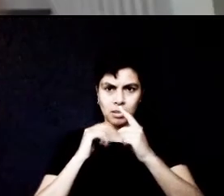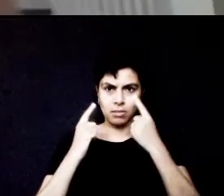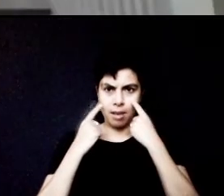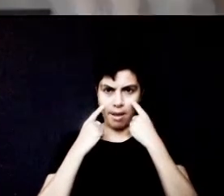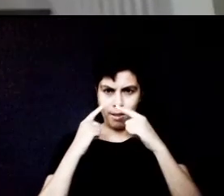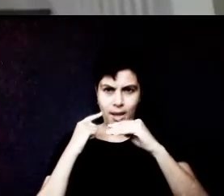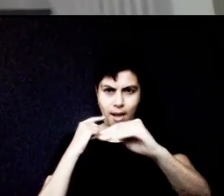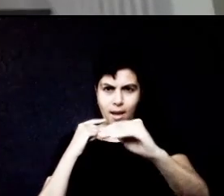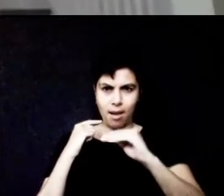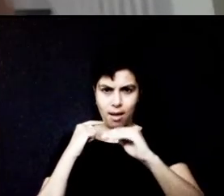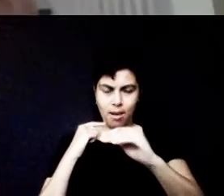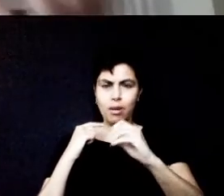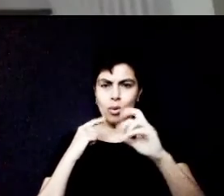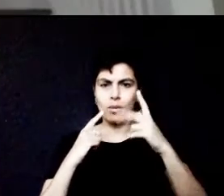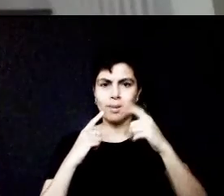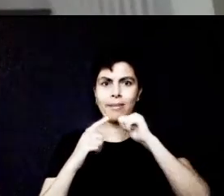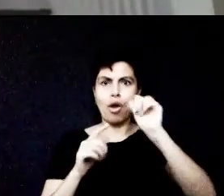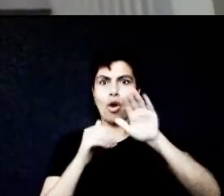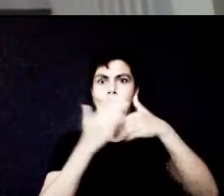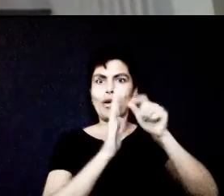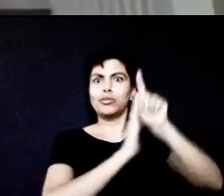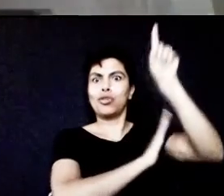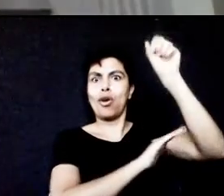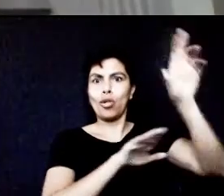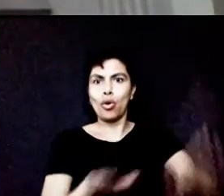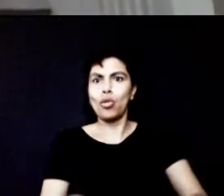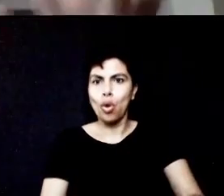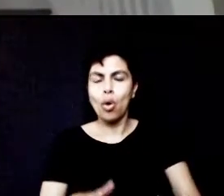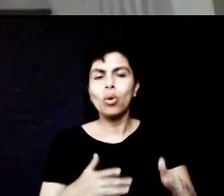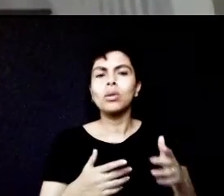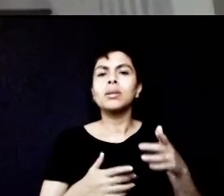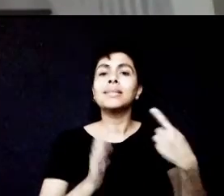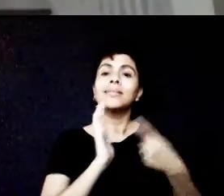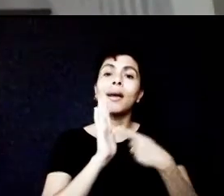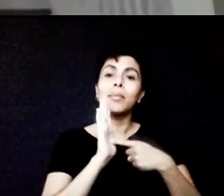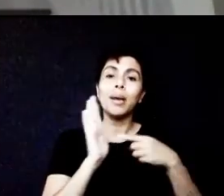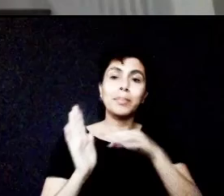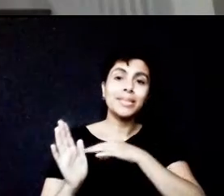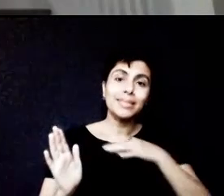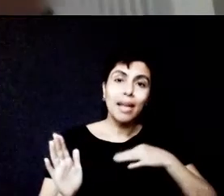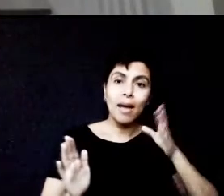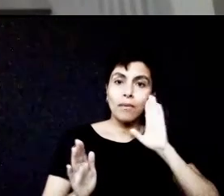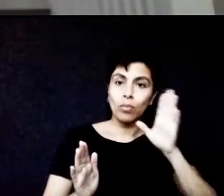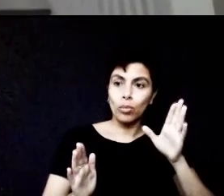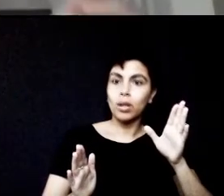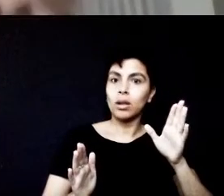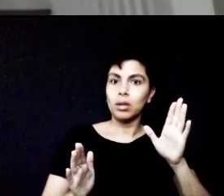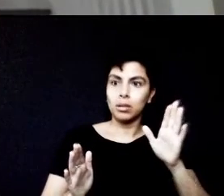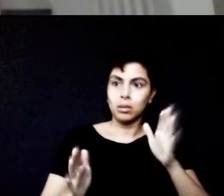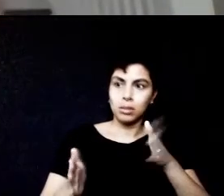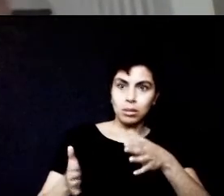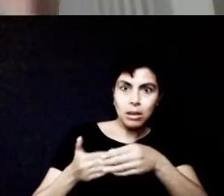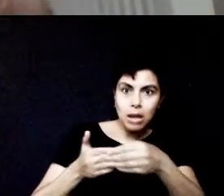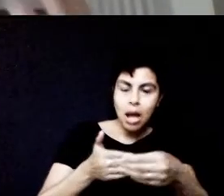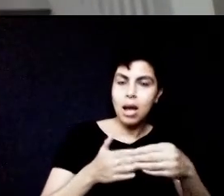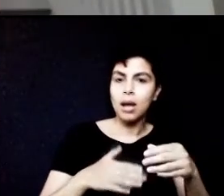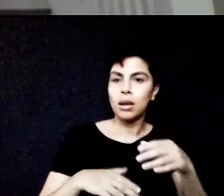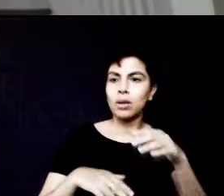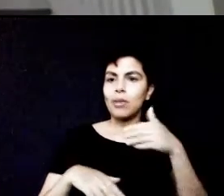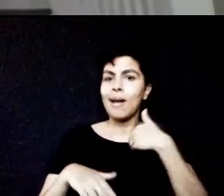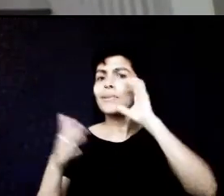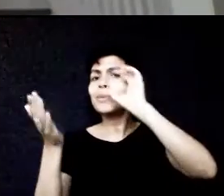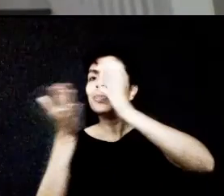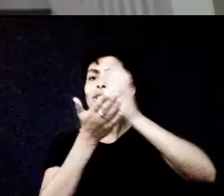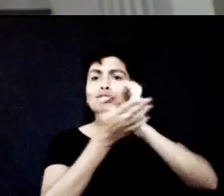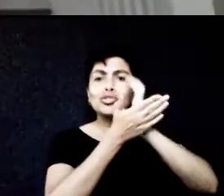be communicated, it's communicated in like a different ways. Not sometimes like staff might talk to them. There might be different signs with like